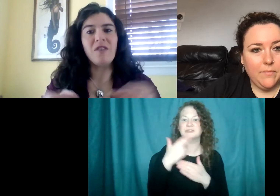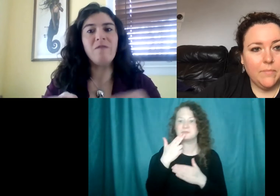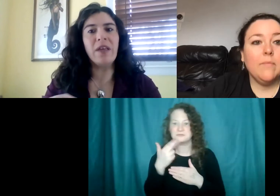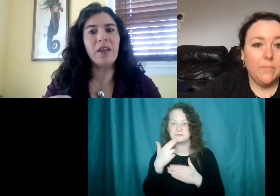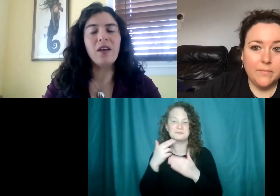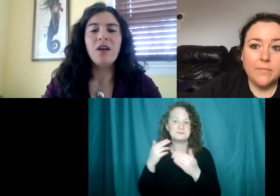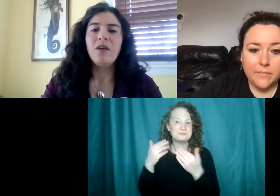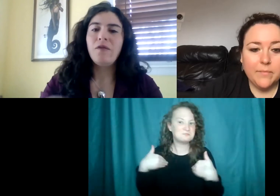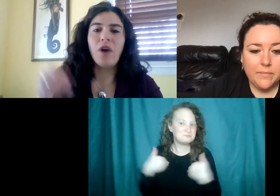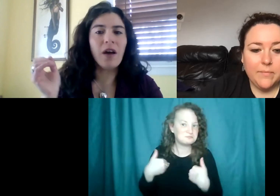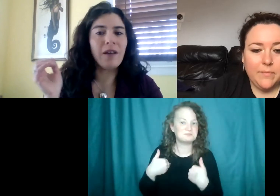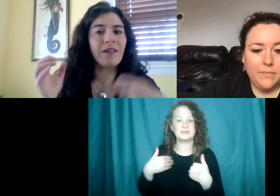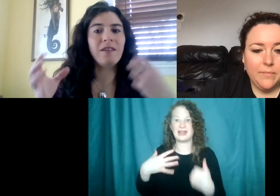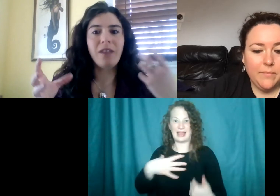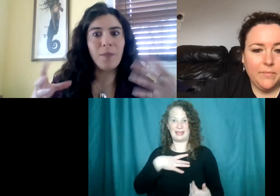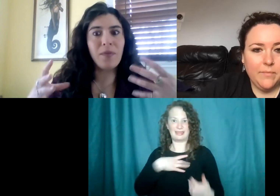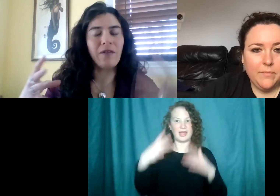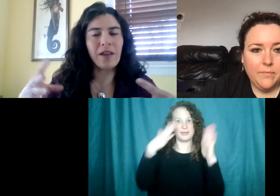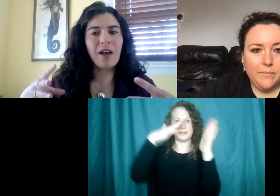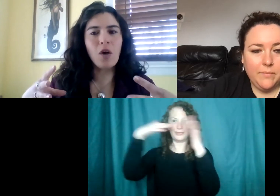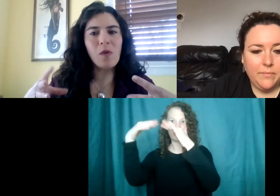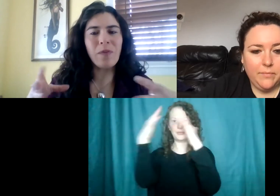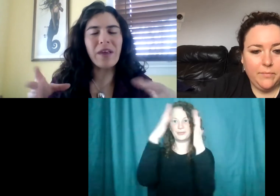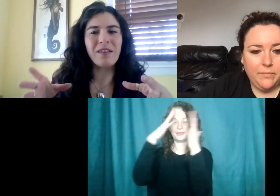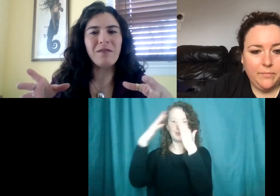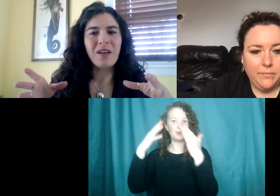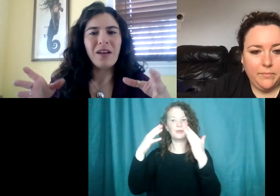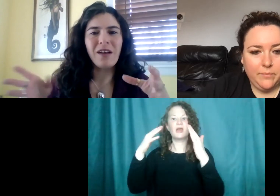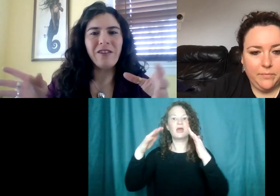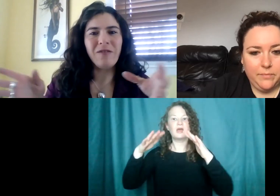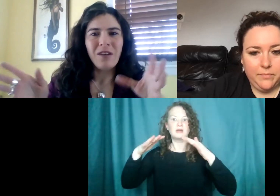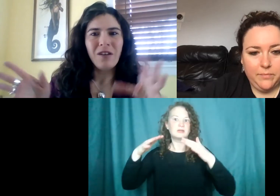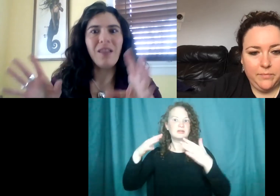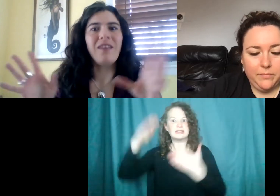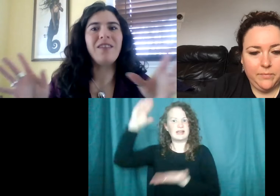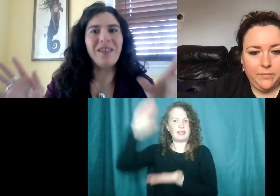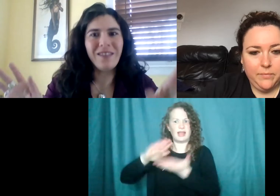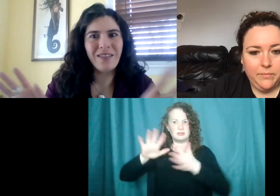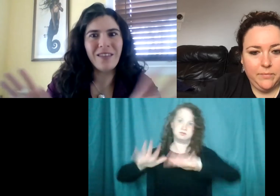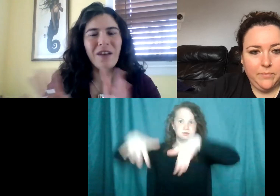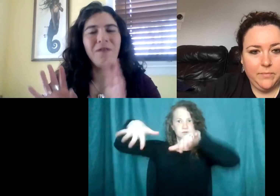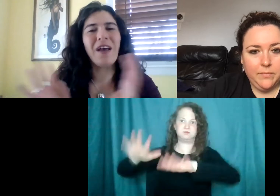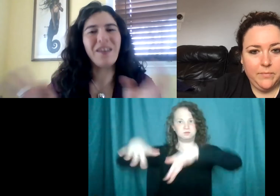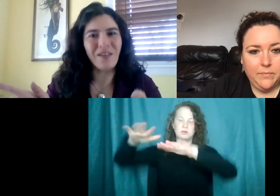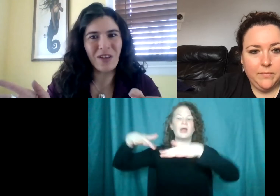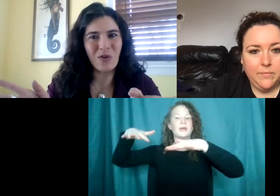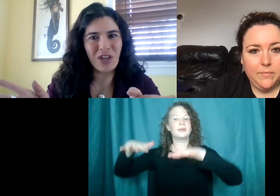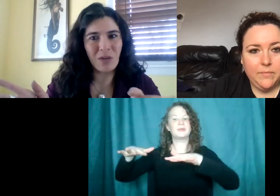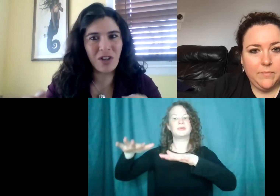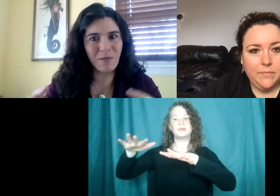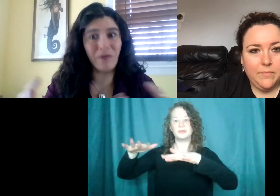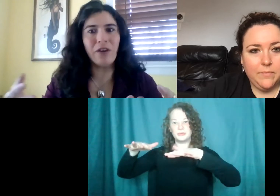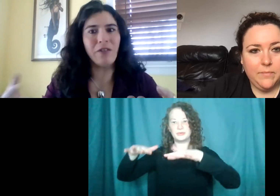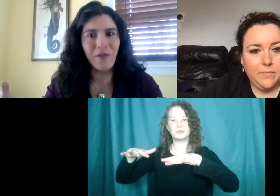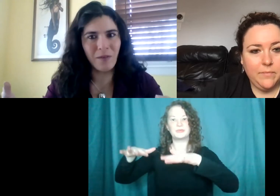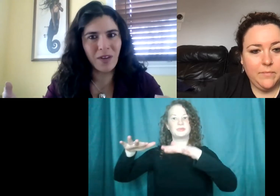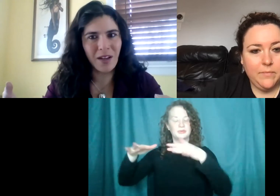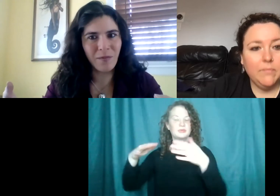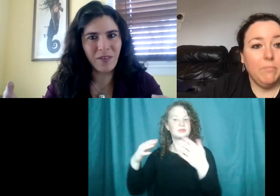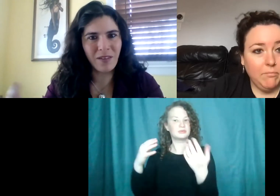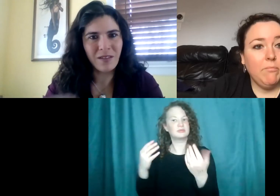amongst the big fronds and stipes of the kelps because it kind of lessens the effect of the ocean, which can be very